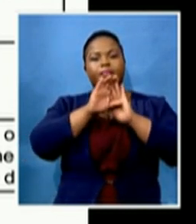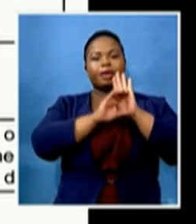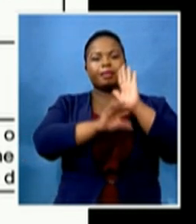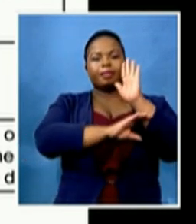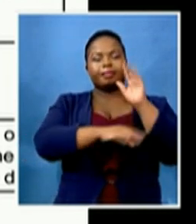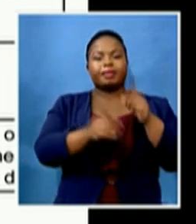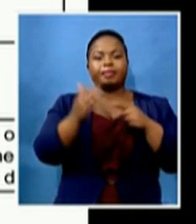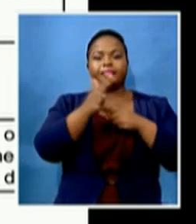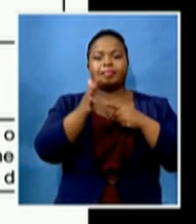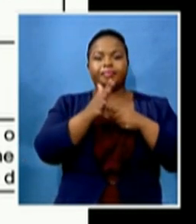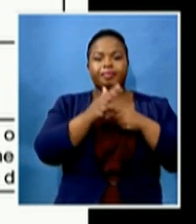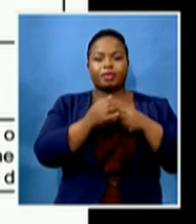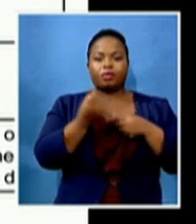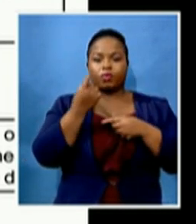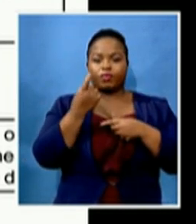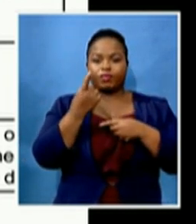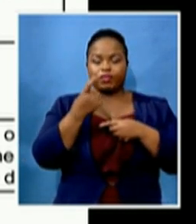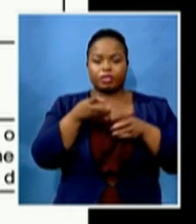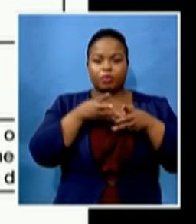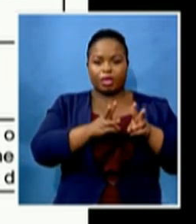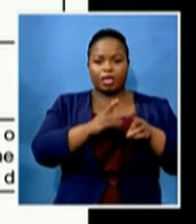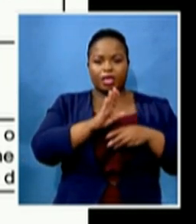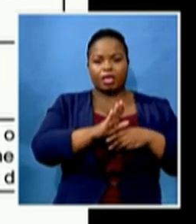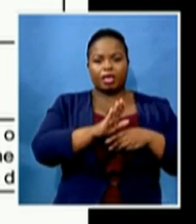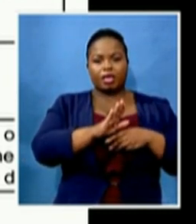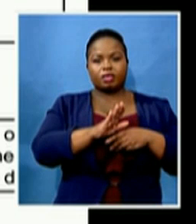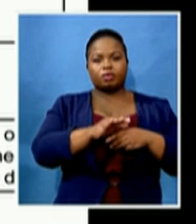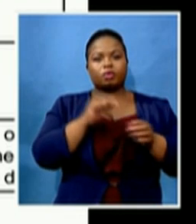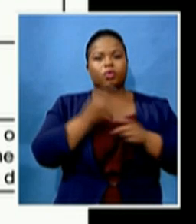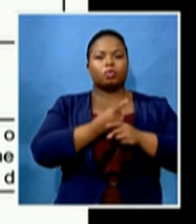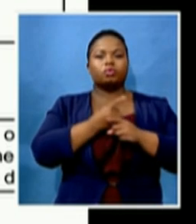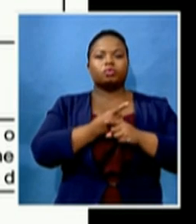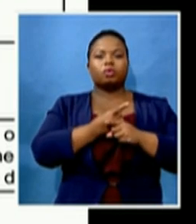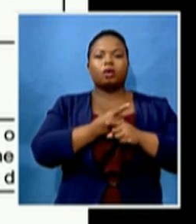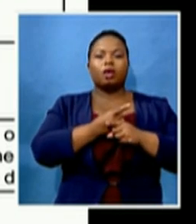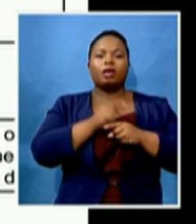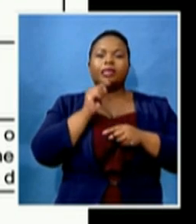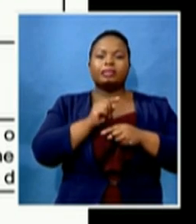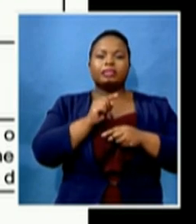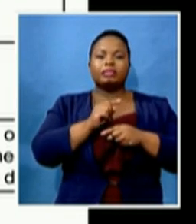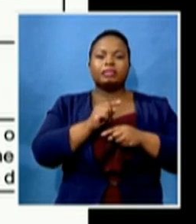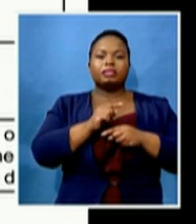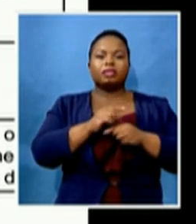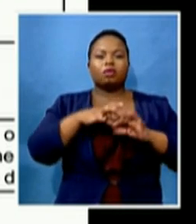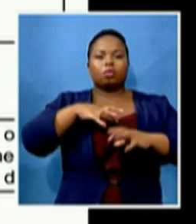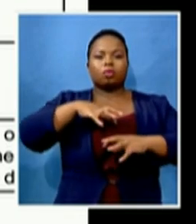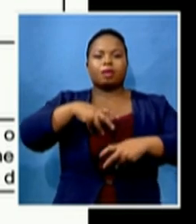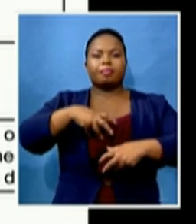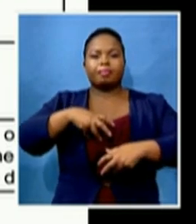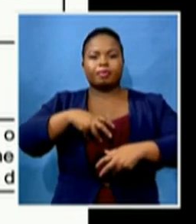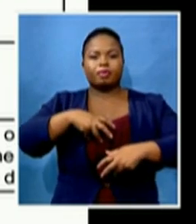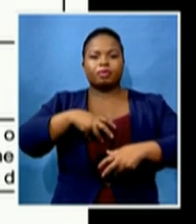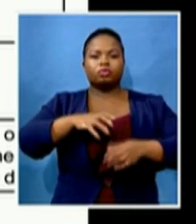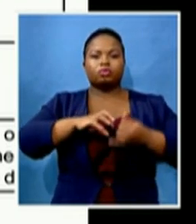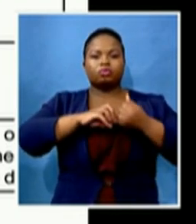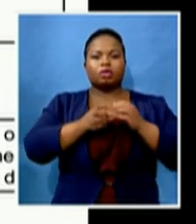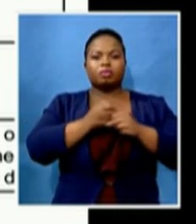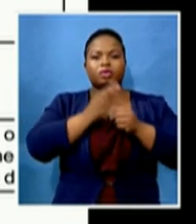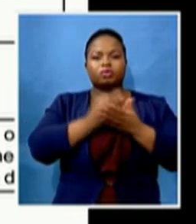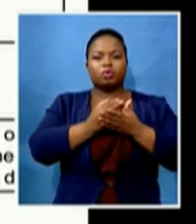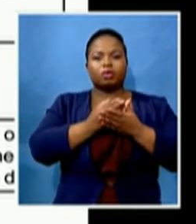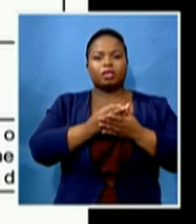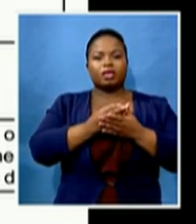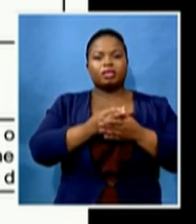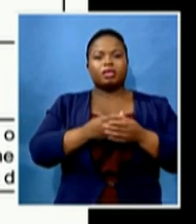a stringency index, which is an adaptation from indexing performed by Oxford in the